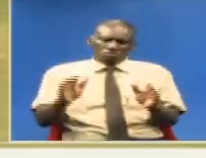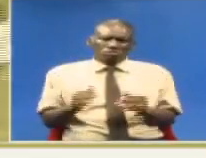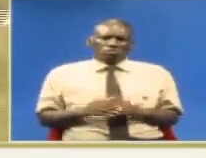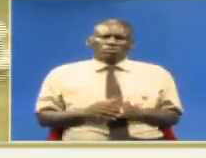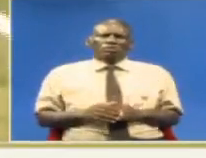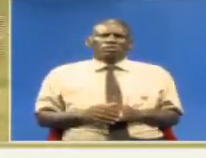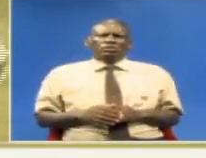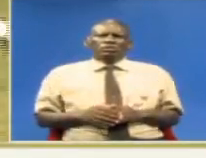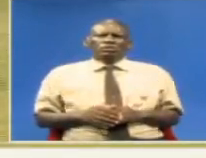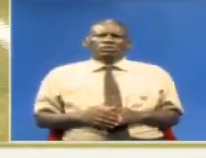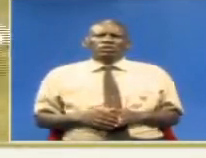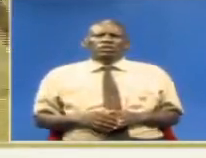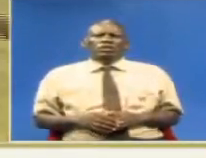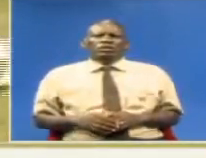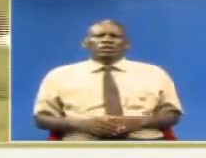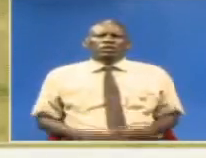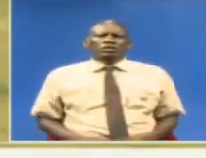Yeah,